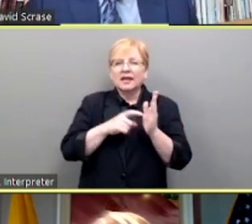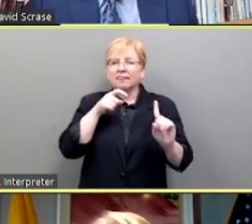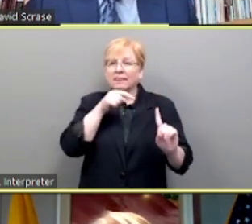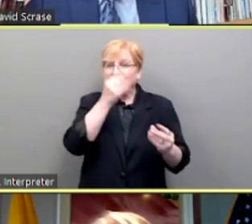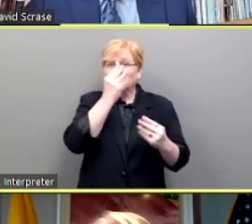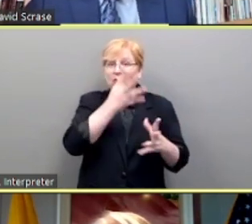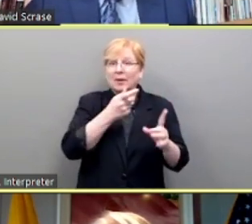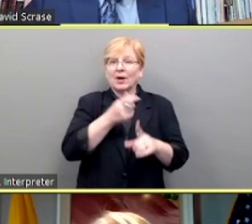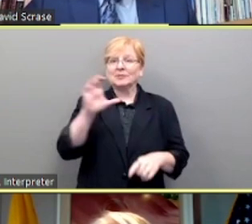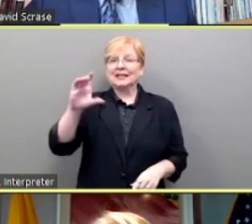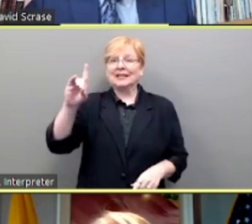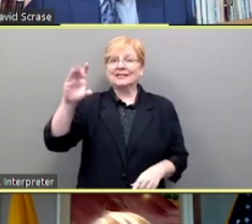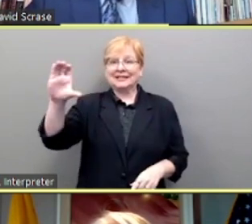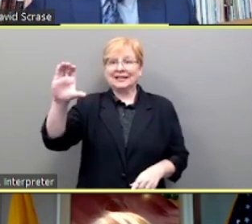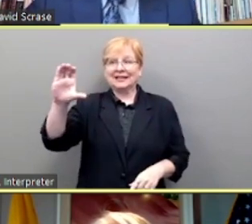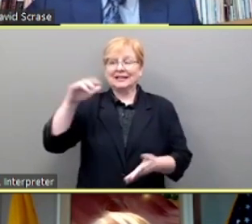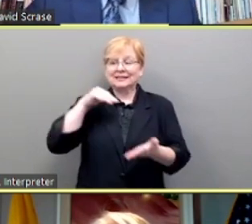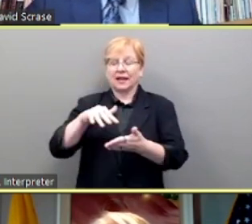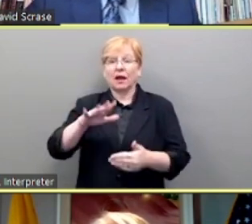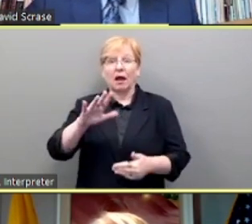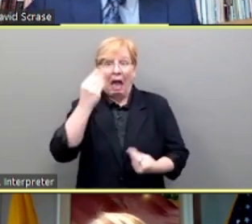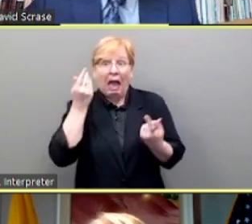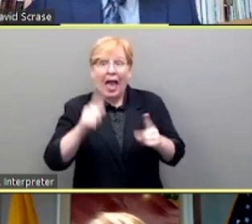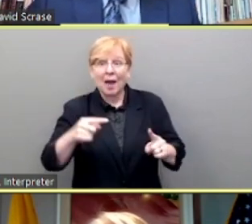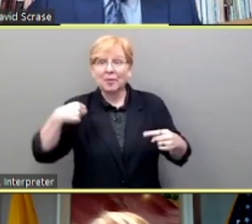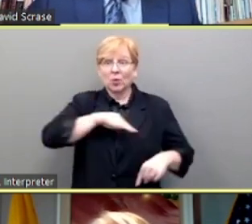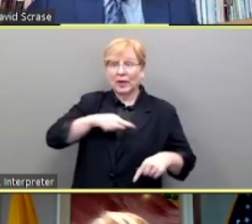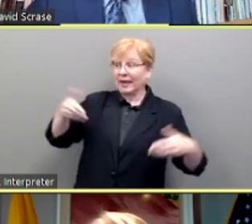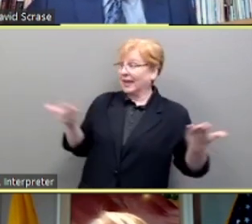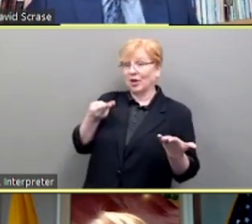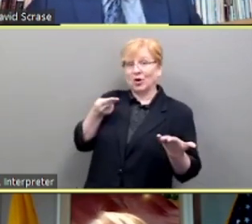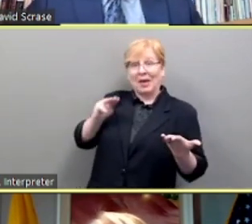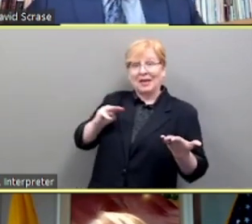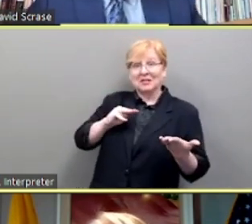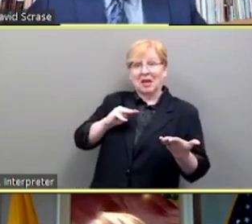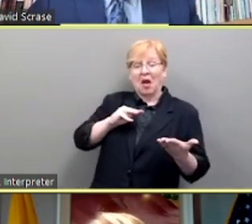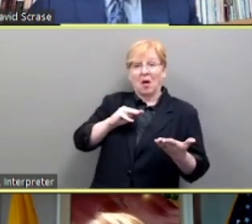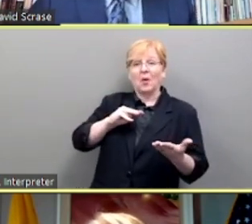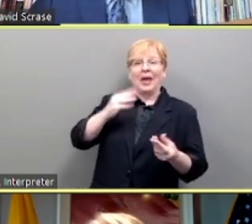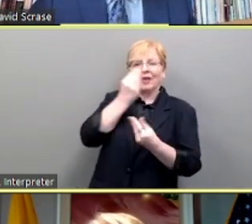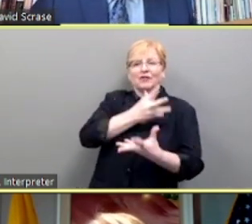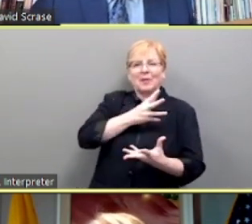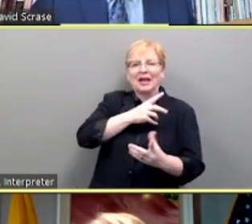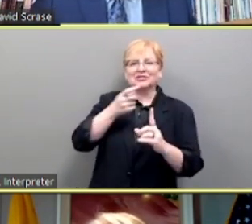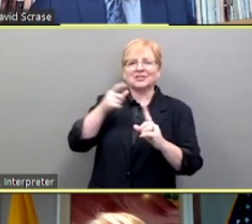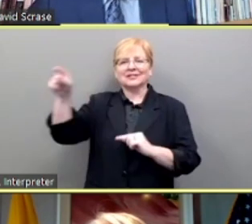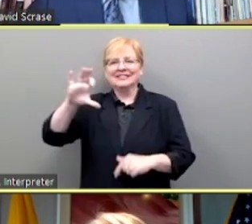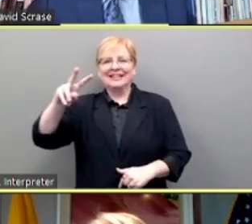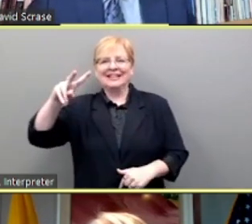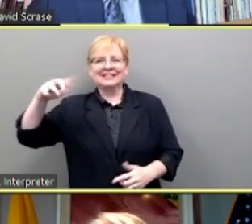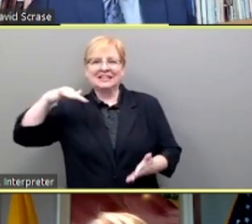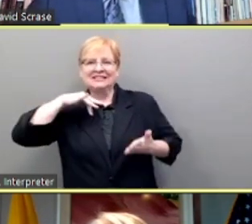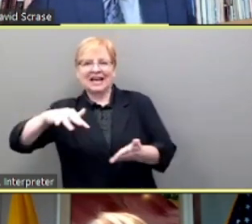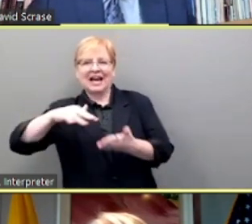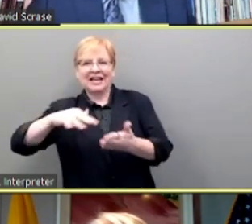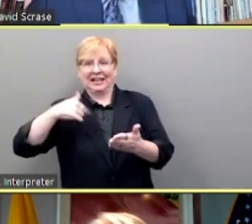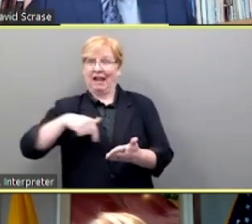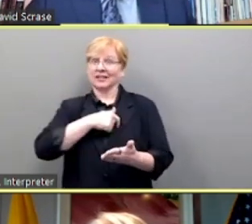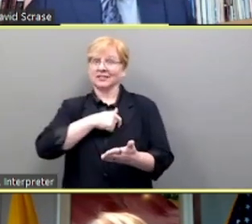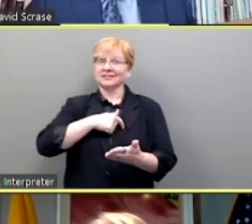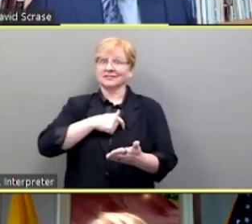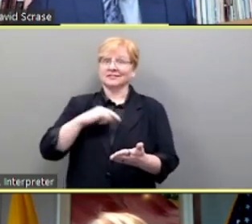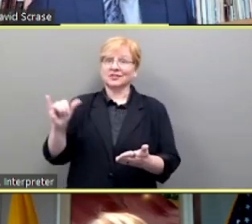actually New Mexico is part of the ongoing CDC study that really shows that while we're starting to see cases in